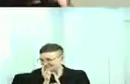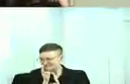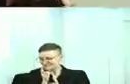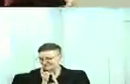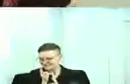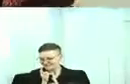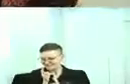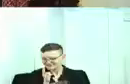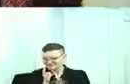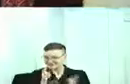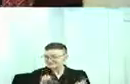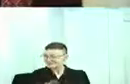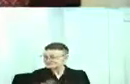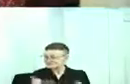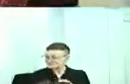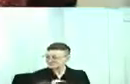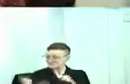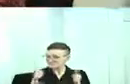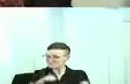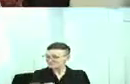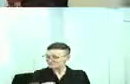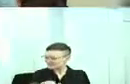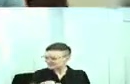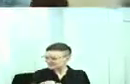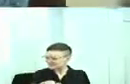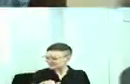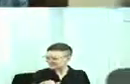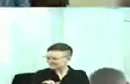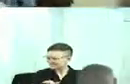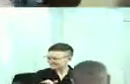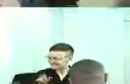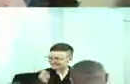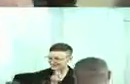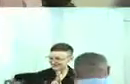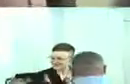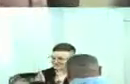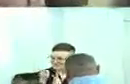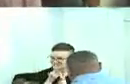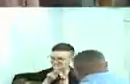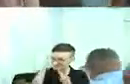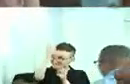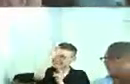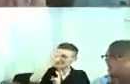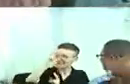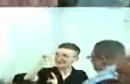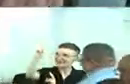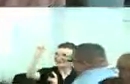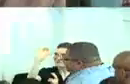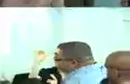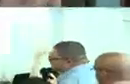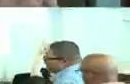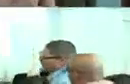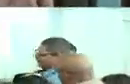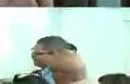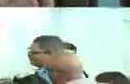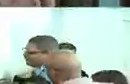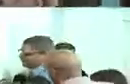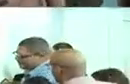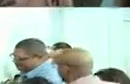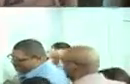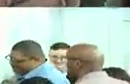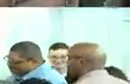to baptize individuals in the name of this one who is risen on this day. And